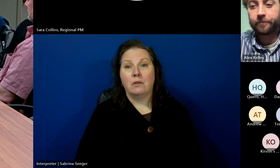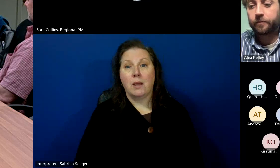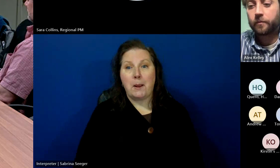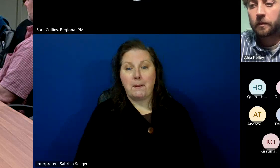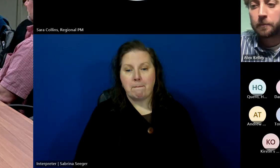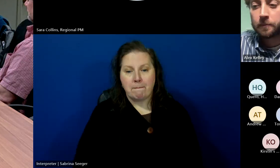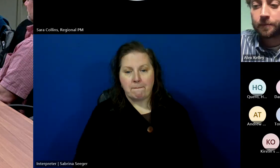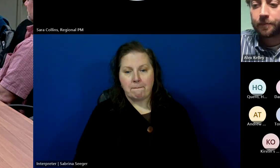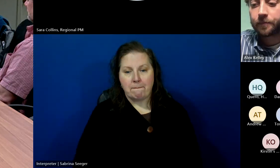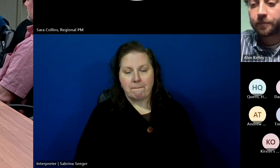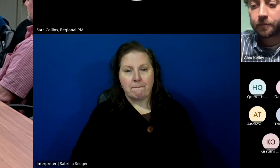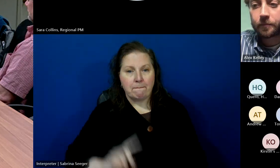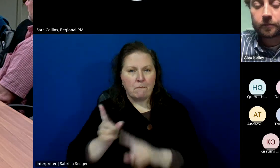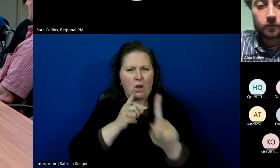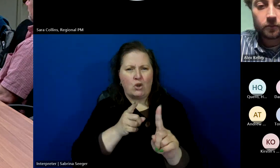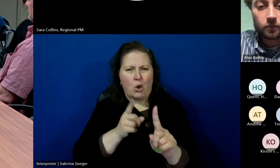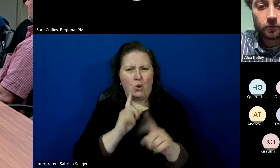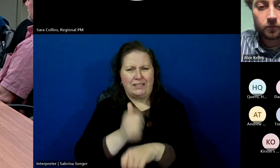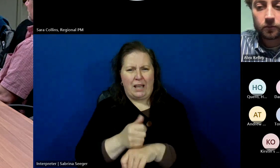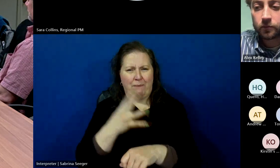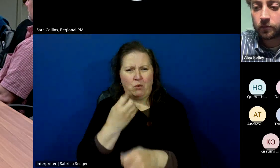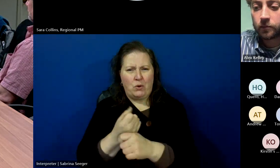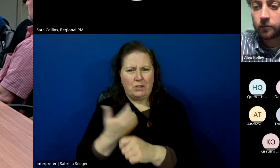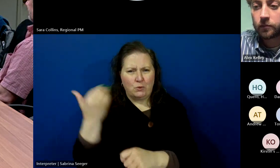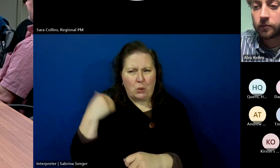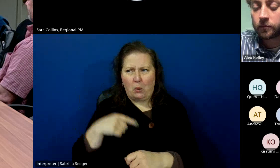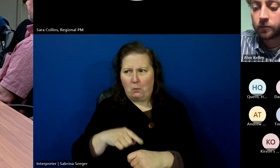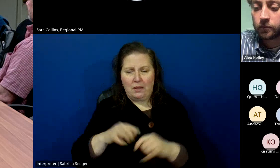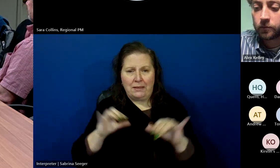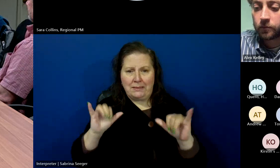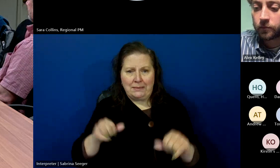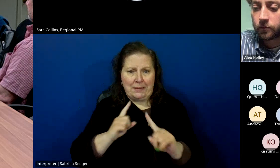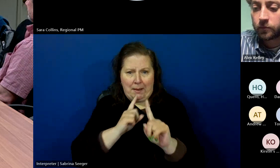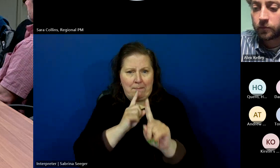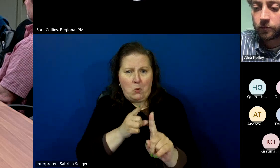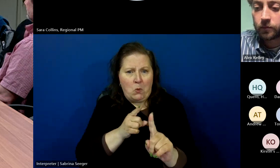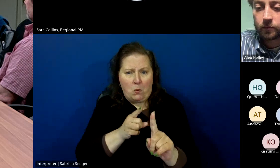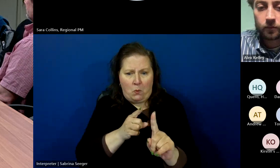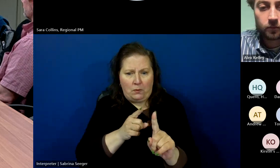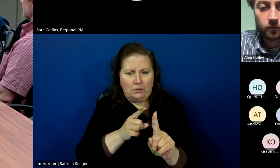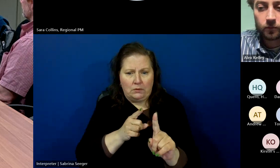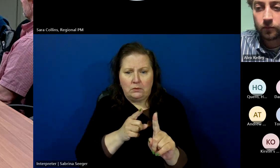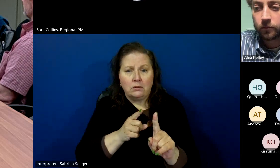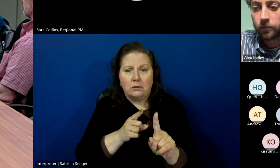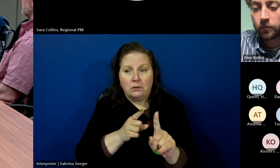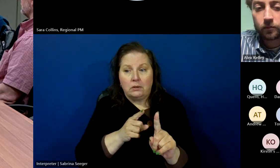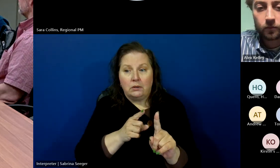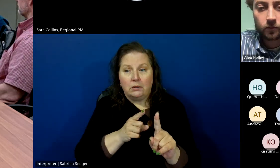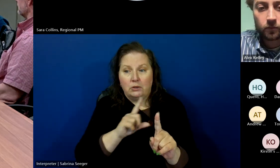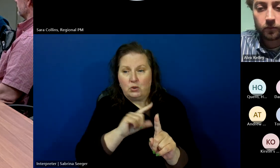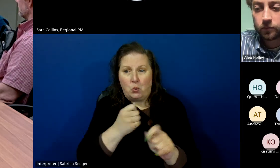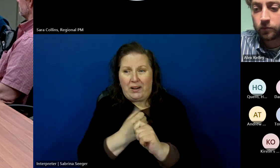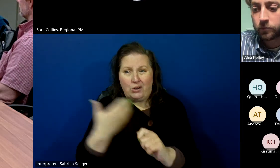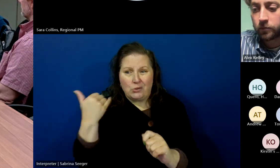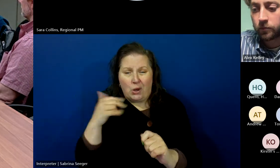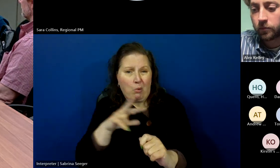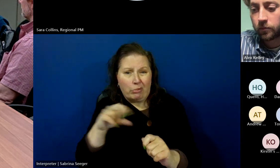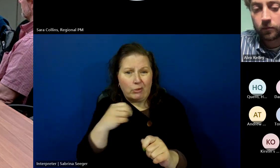I heard the goals were drafted 4 years ago. These goals have been drafted in 20 years ago, 30